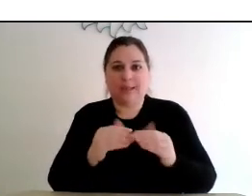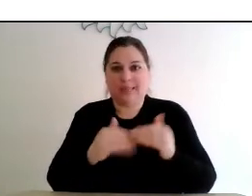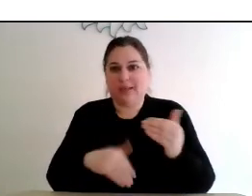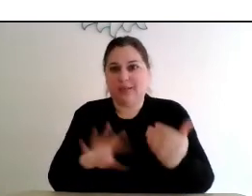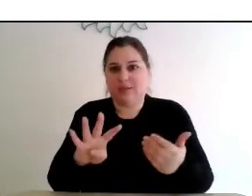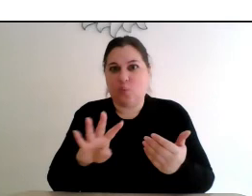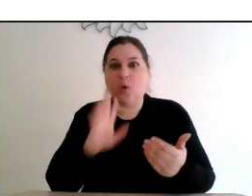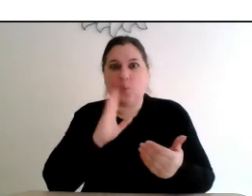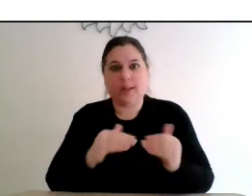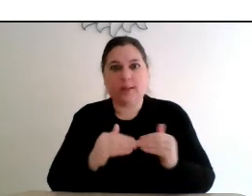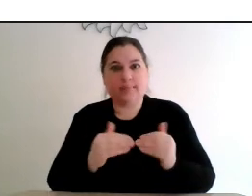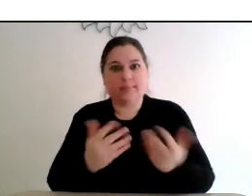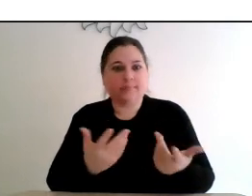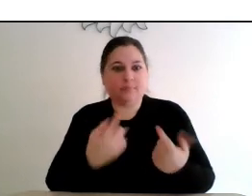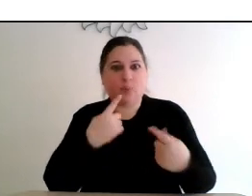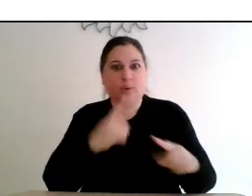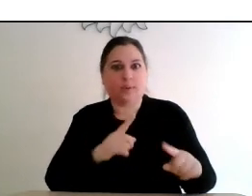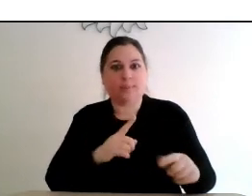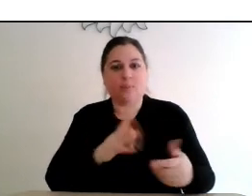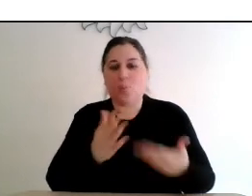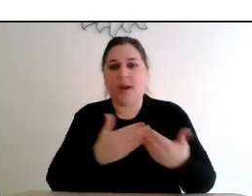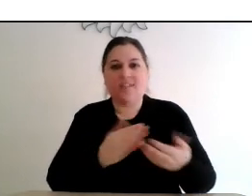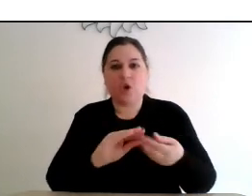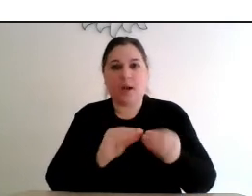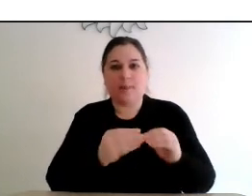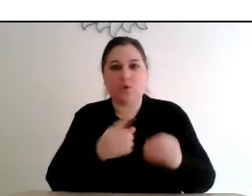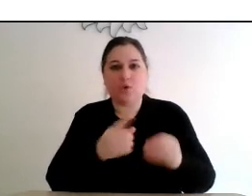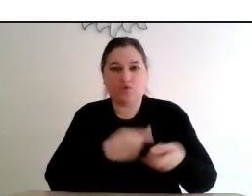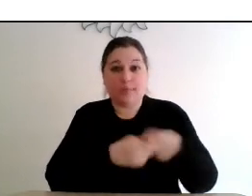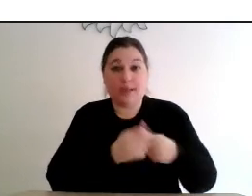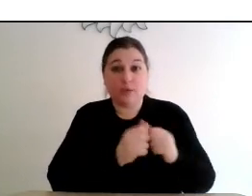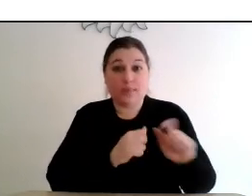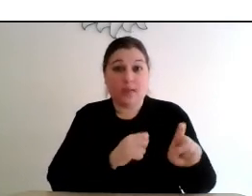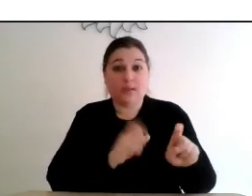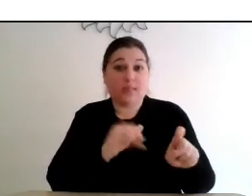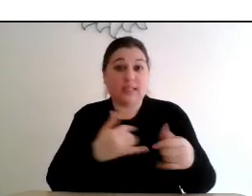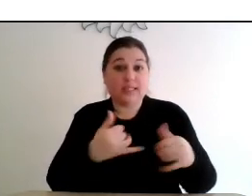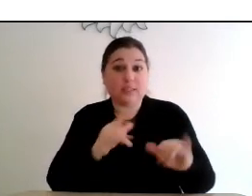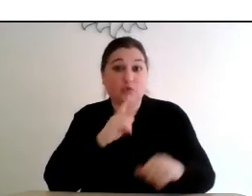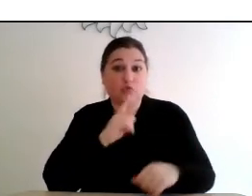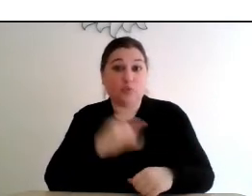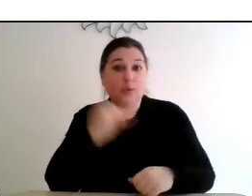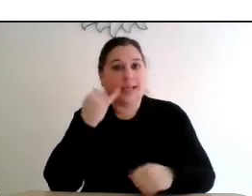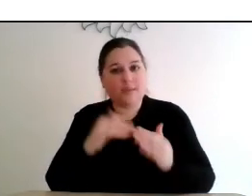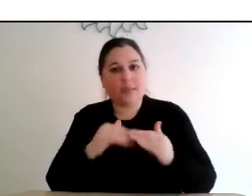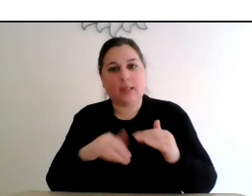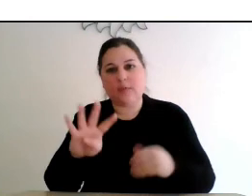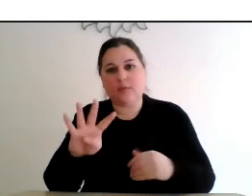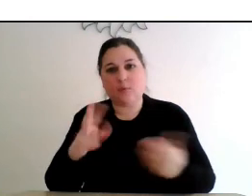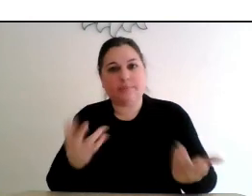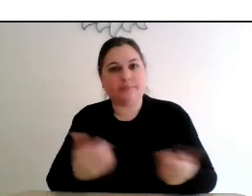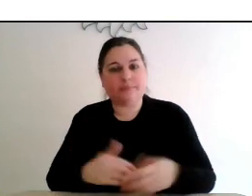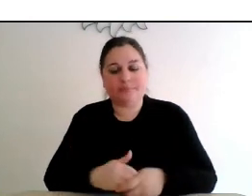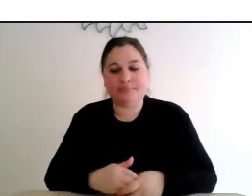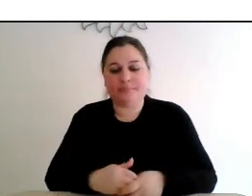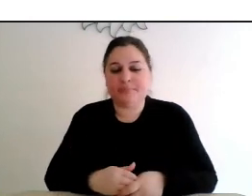one. All numbers less than or equal to 4 will make whatever the statement was originally